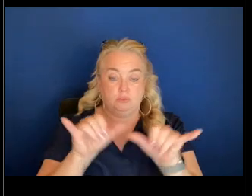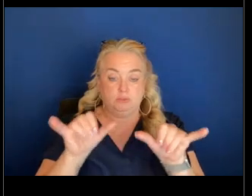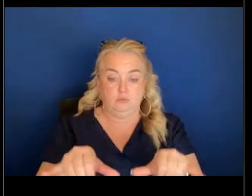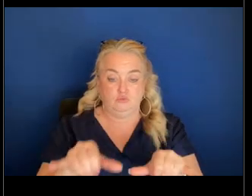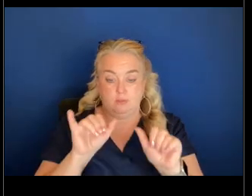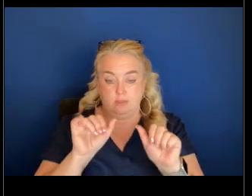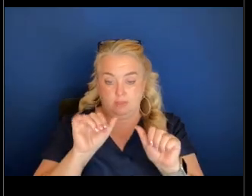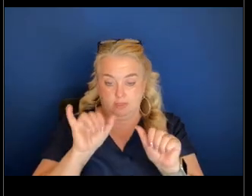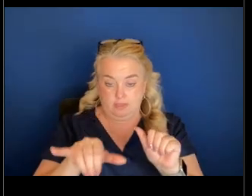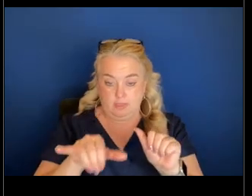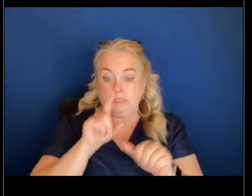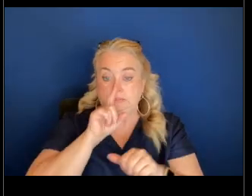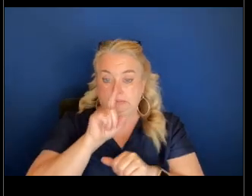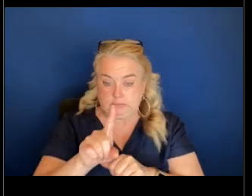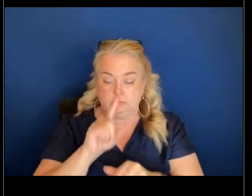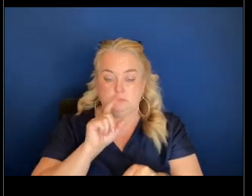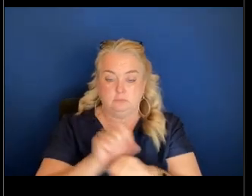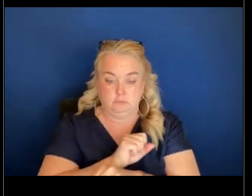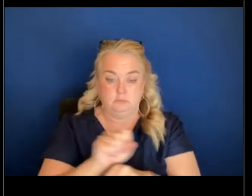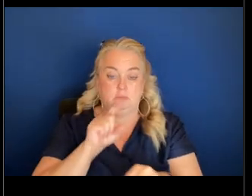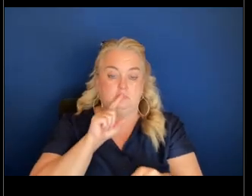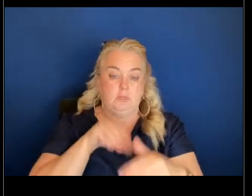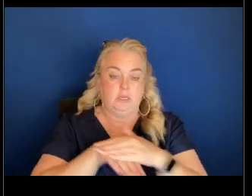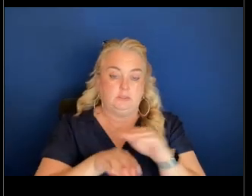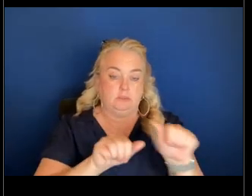that is accessible.